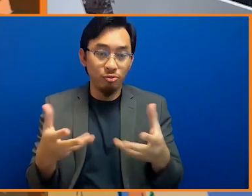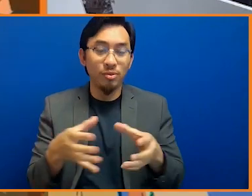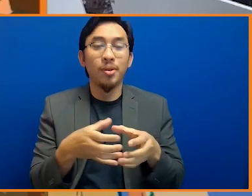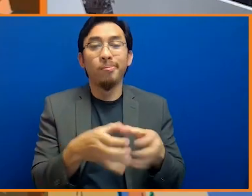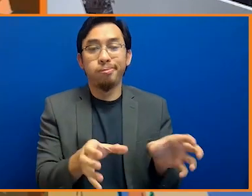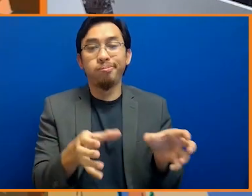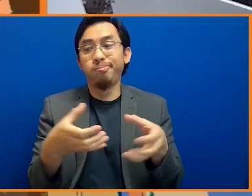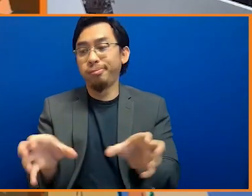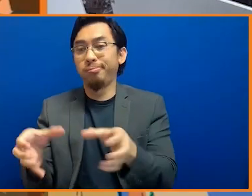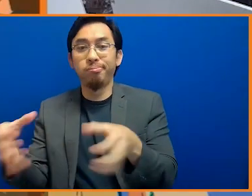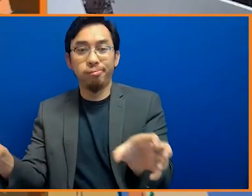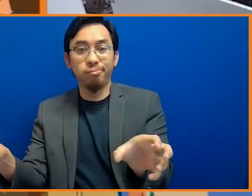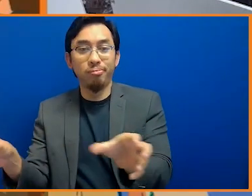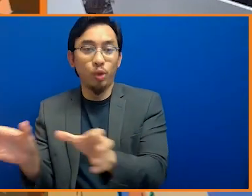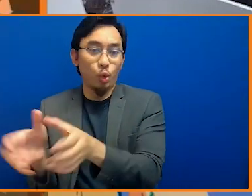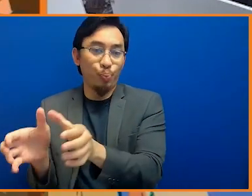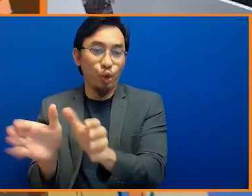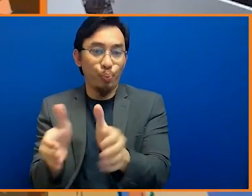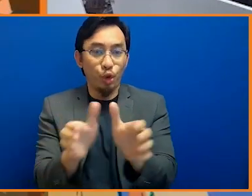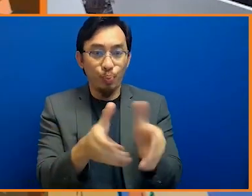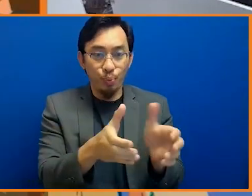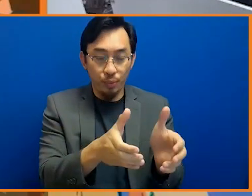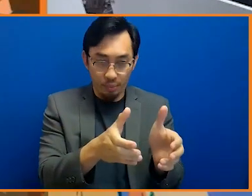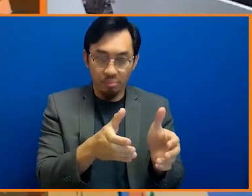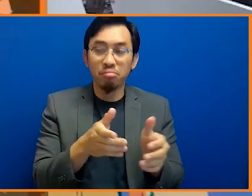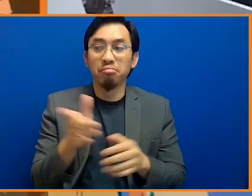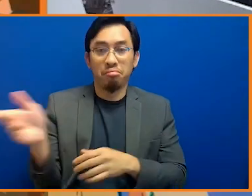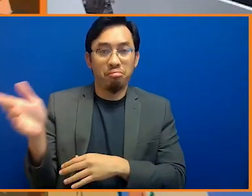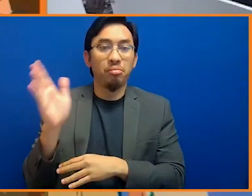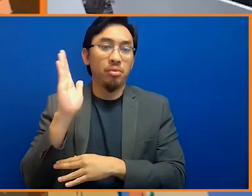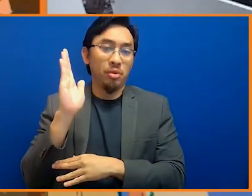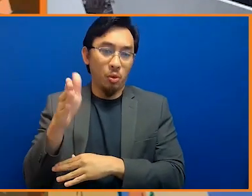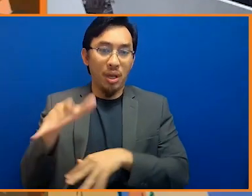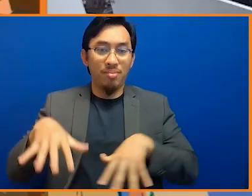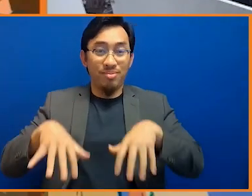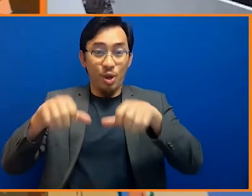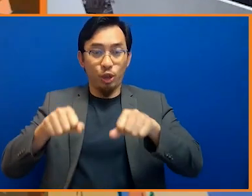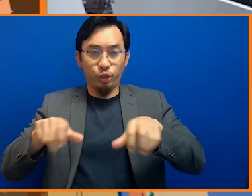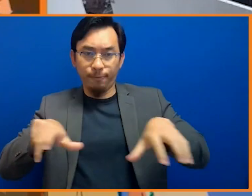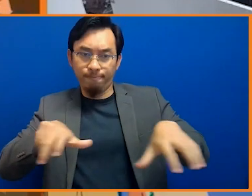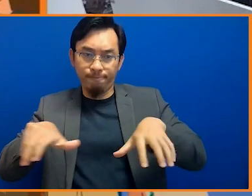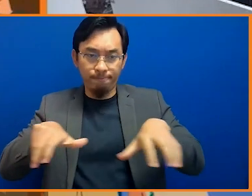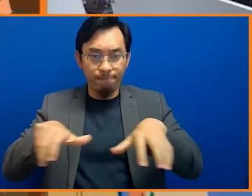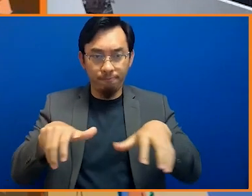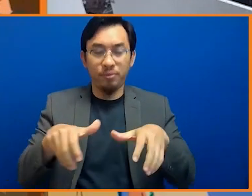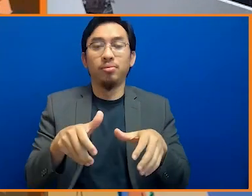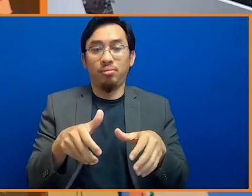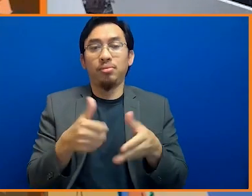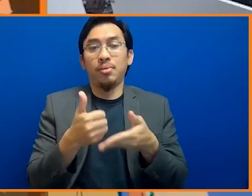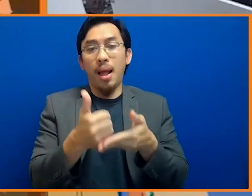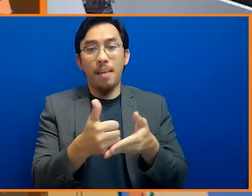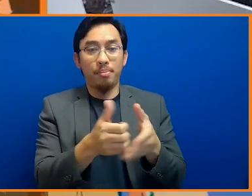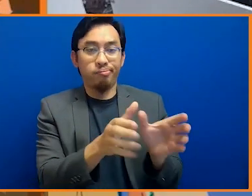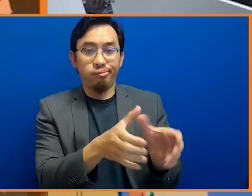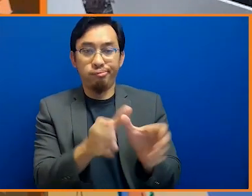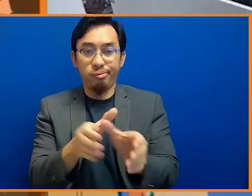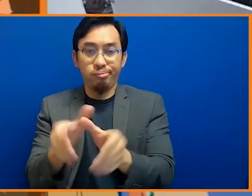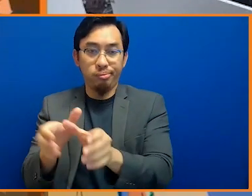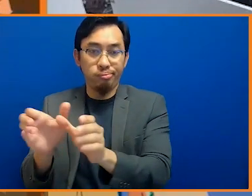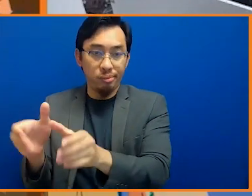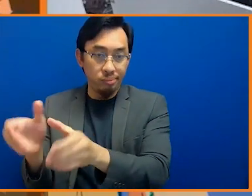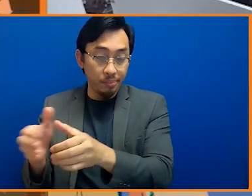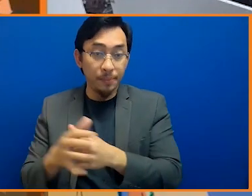a breakout room. The operator later on will share their screen and then you guys could choose